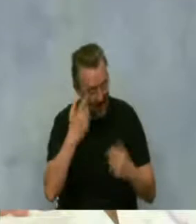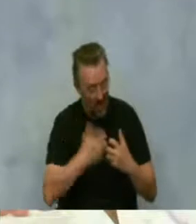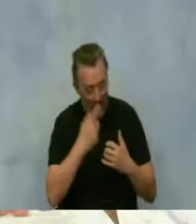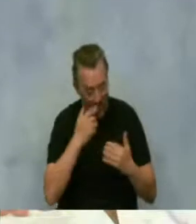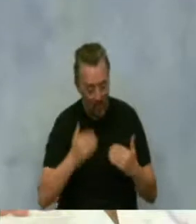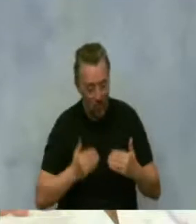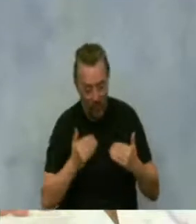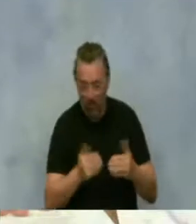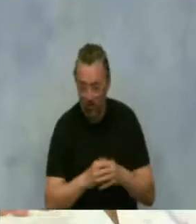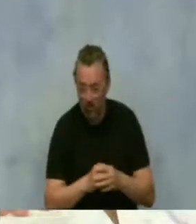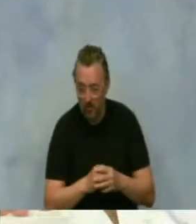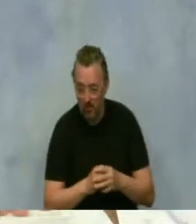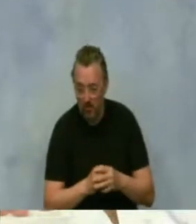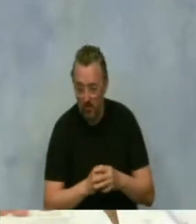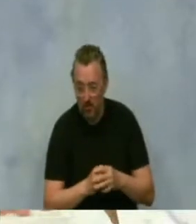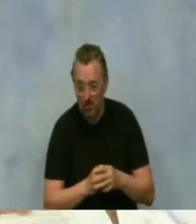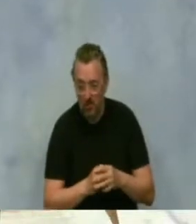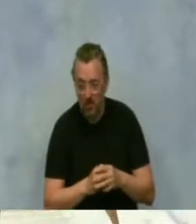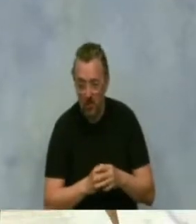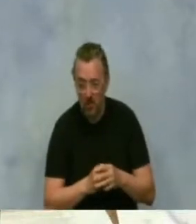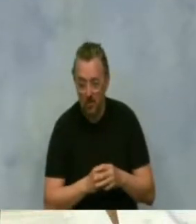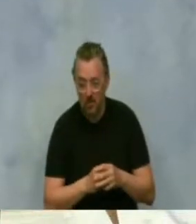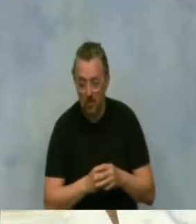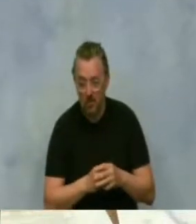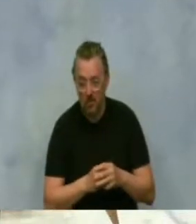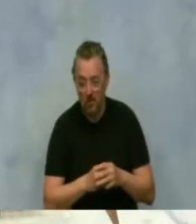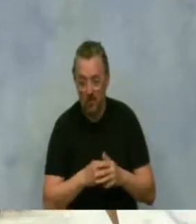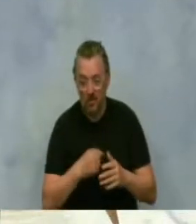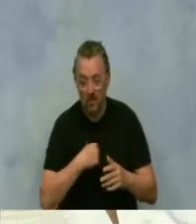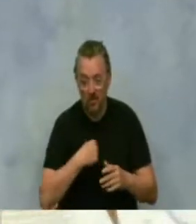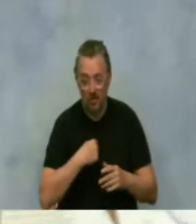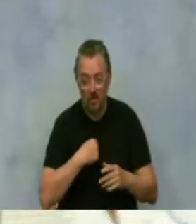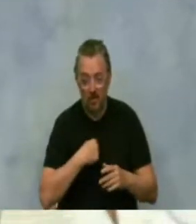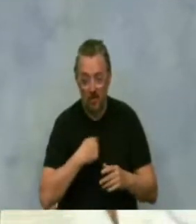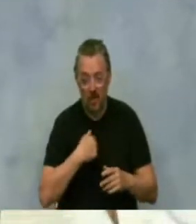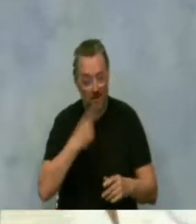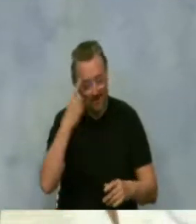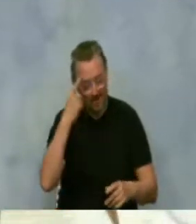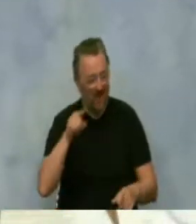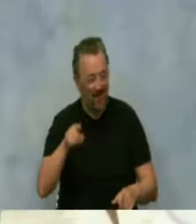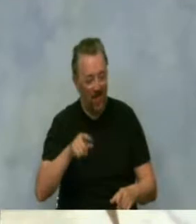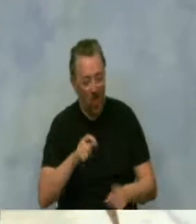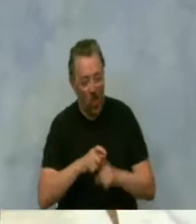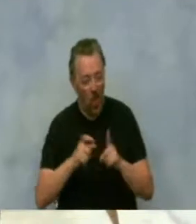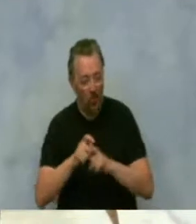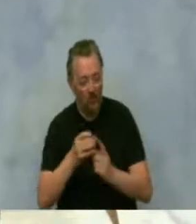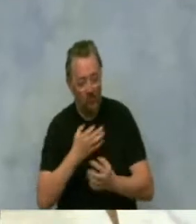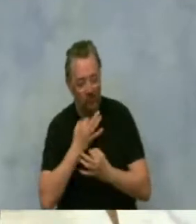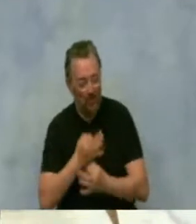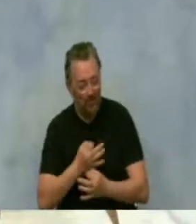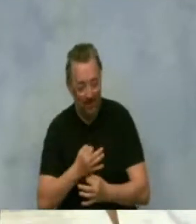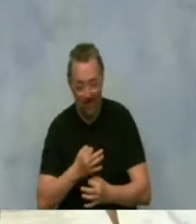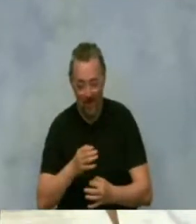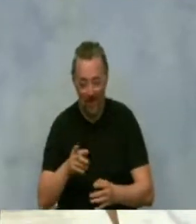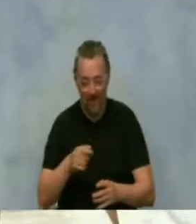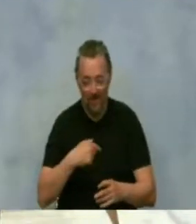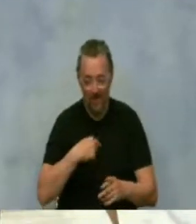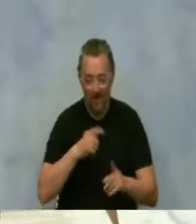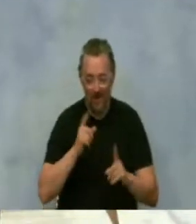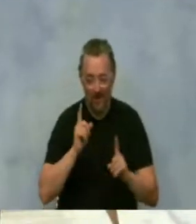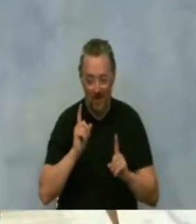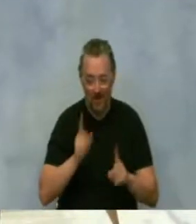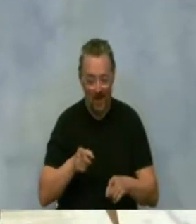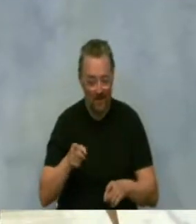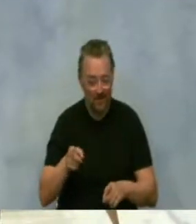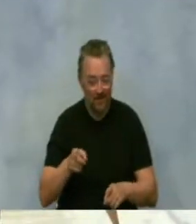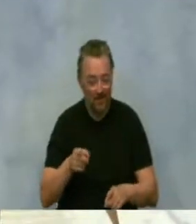that, because I think I'm so close to naming the community rep, which I won't, but actually making the point, I can't believe you asked me all these years to come to Hamilton and Dreich